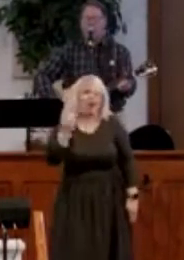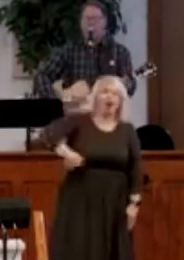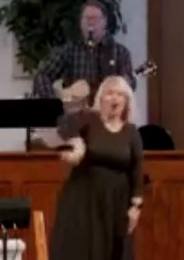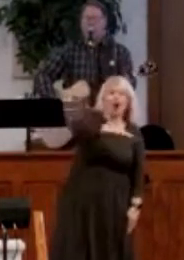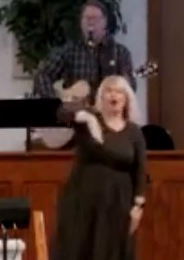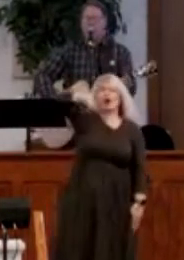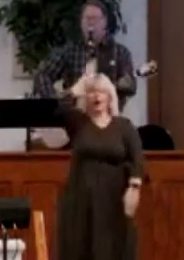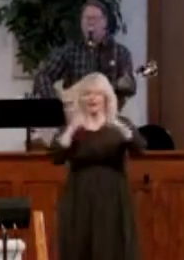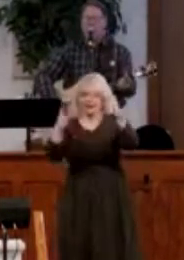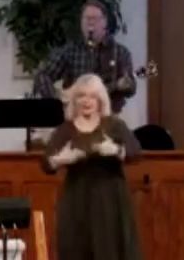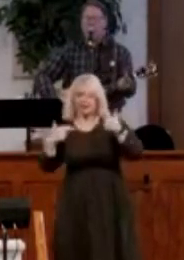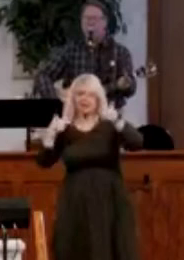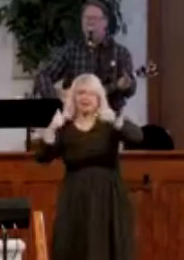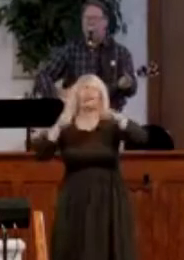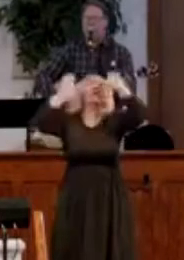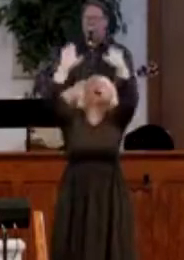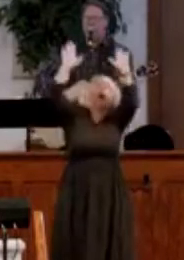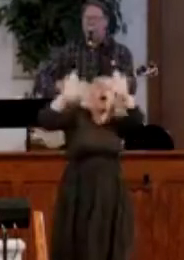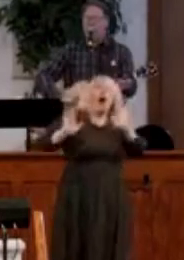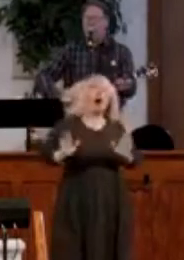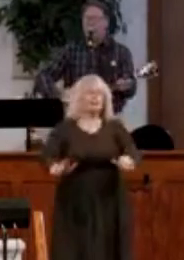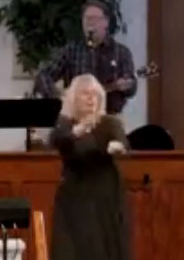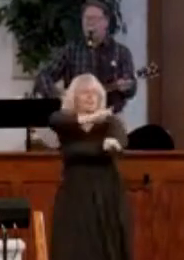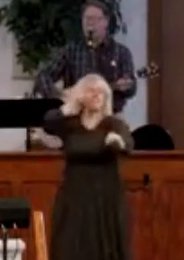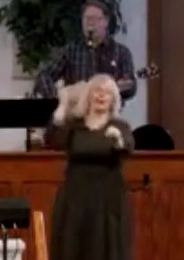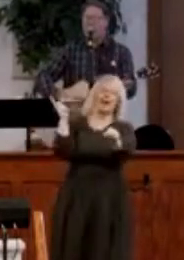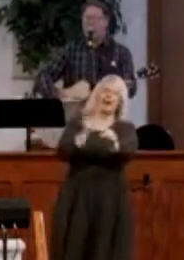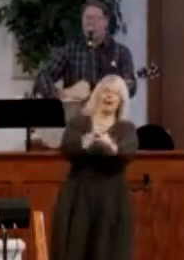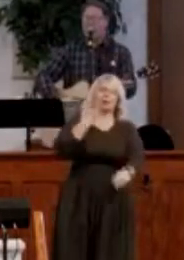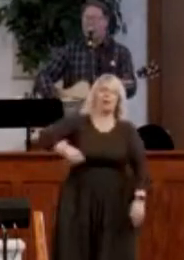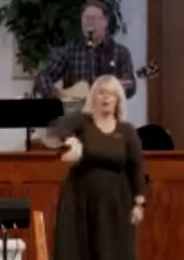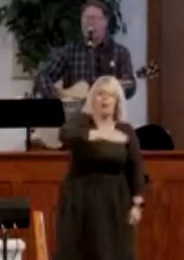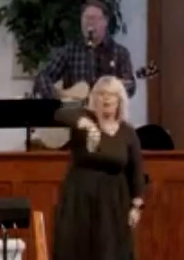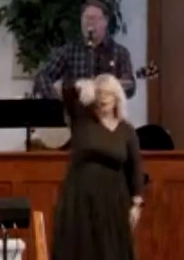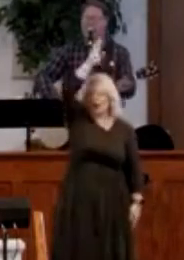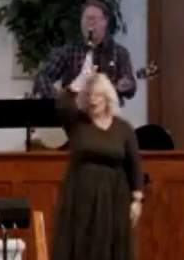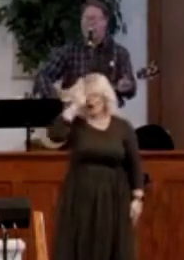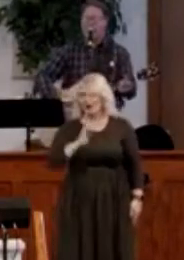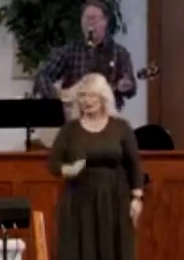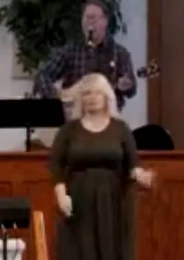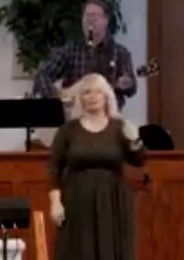other. Our God is healer, awesome in power.